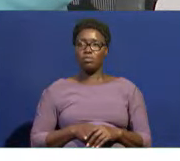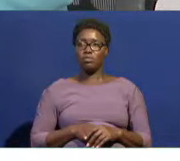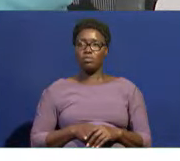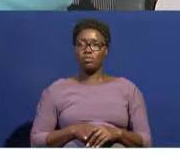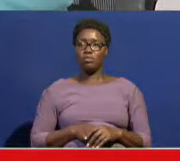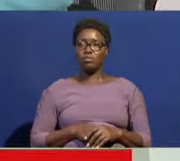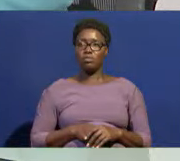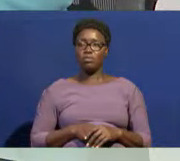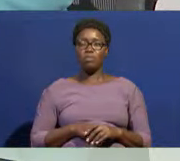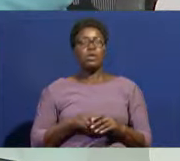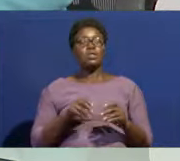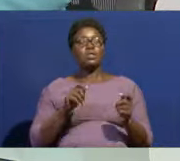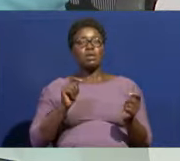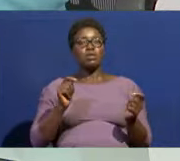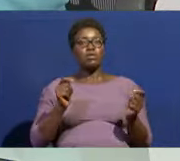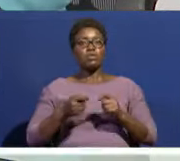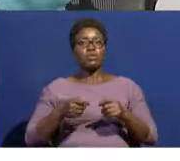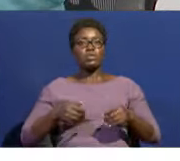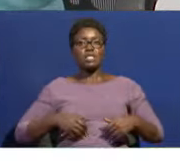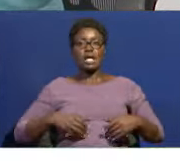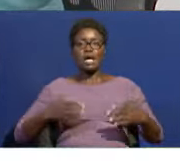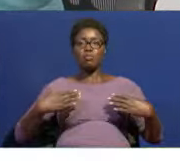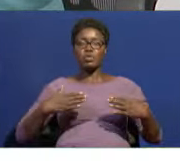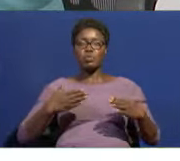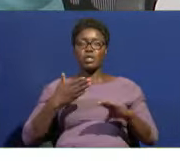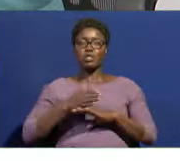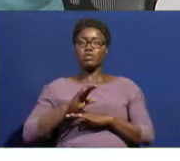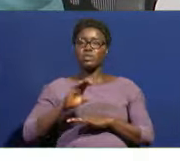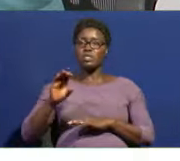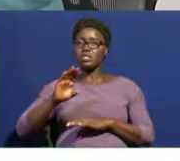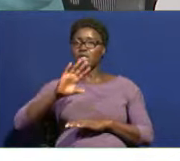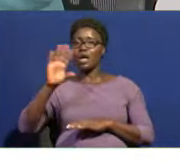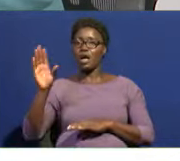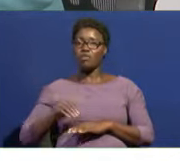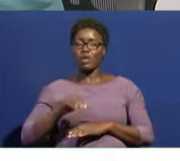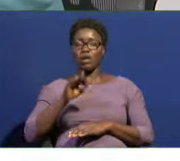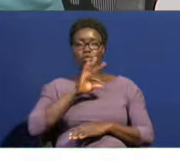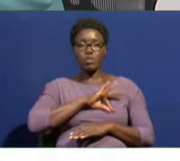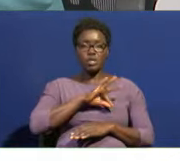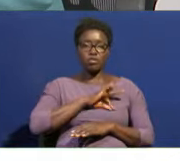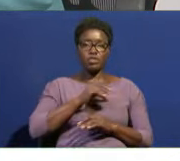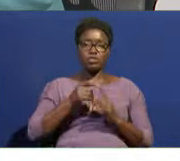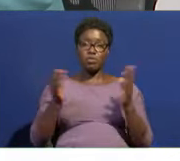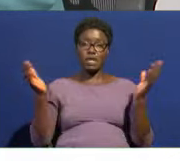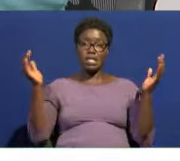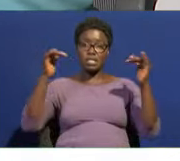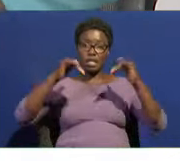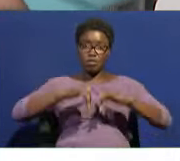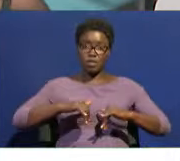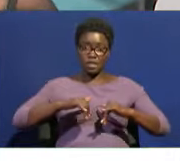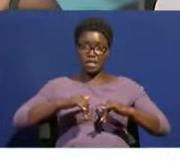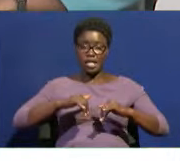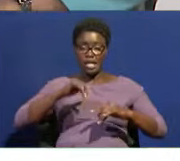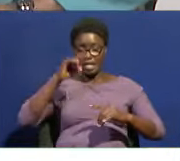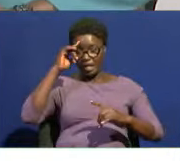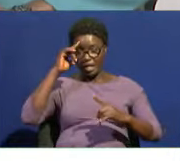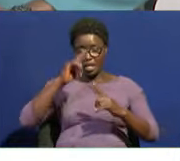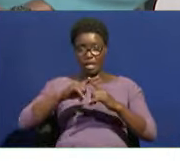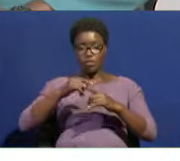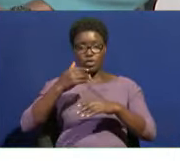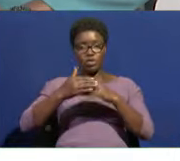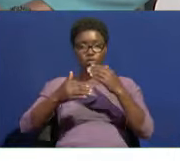All right, let's now shift gears. Young people across East Africa are set to benefit from a summit that seeks to build a